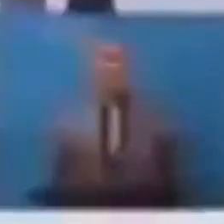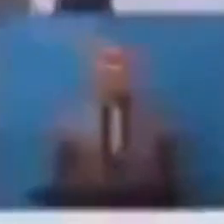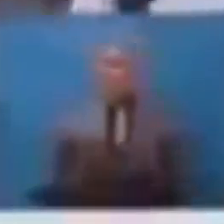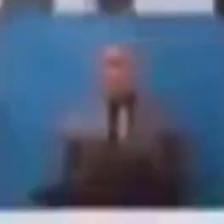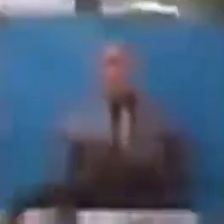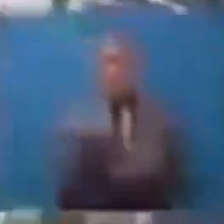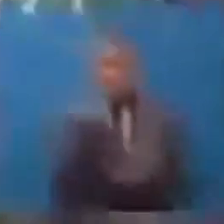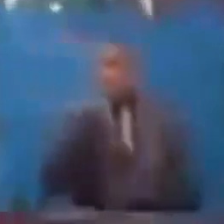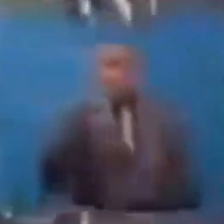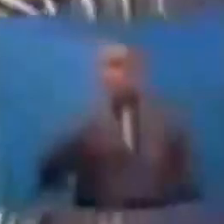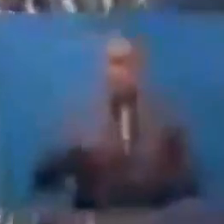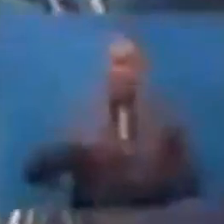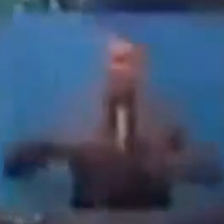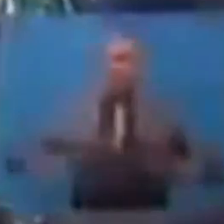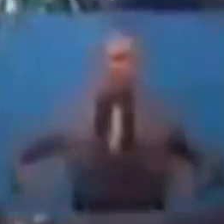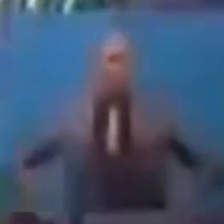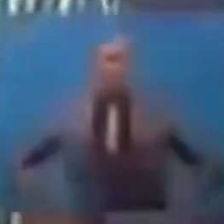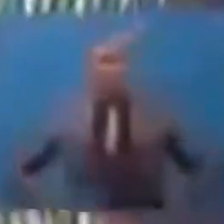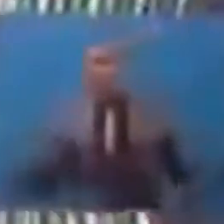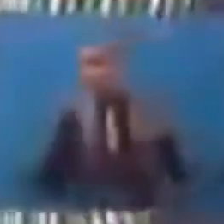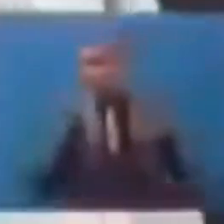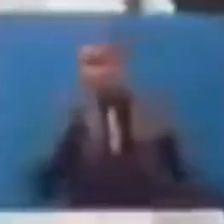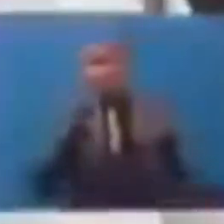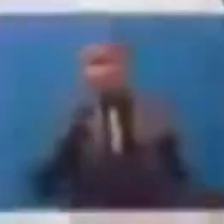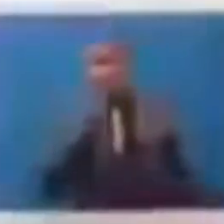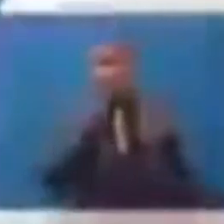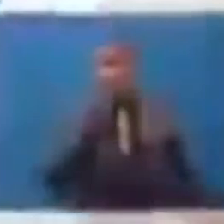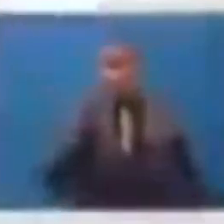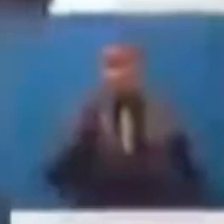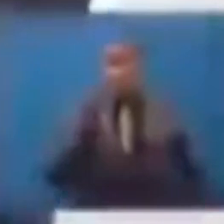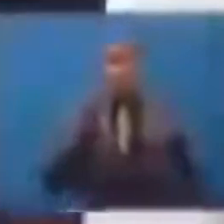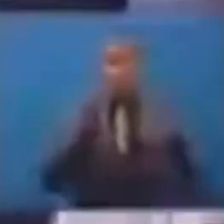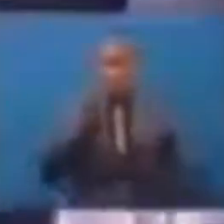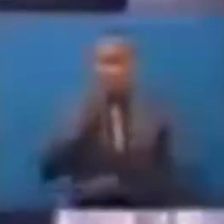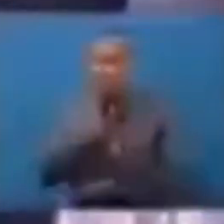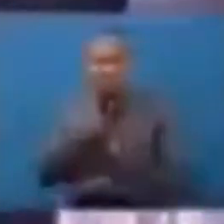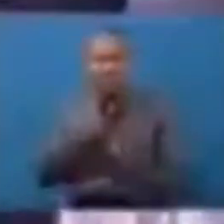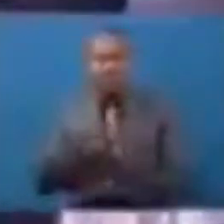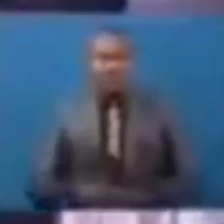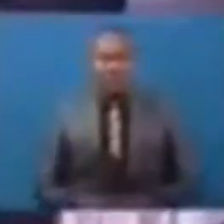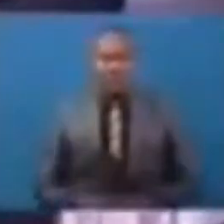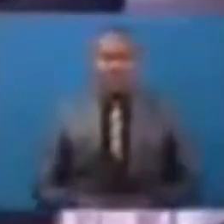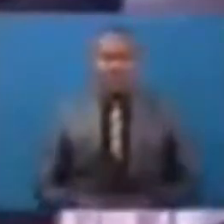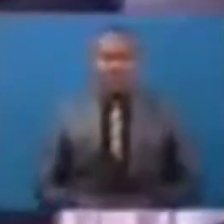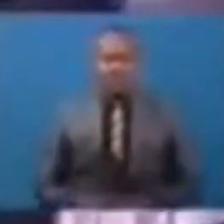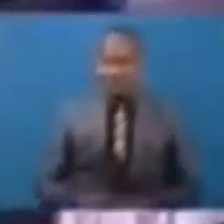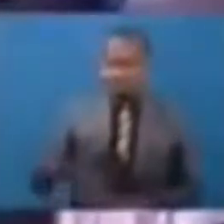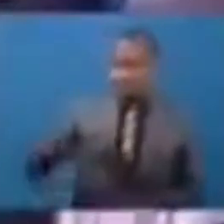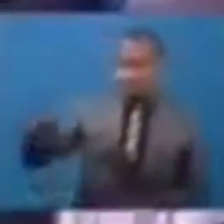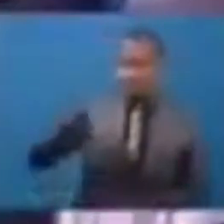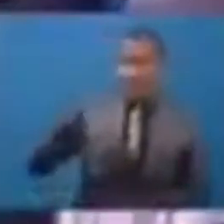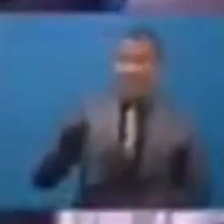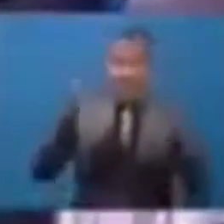briefly for some news from the courtroom. The usual sitting time of 10 a.m. was, however, delayed till about 12:52